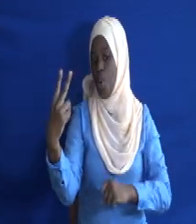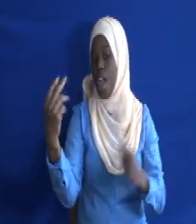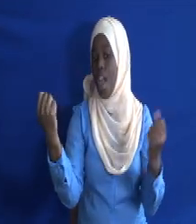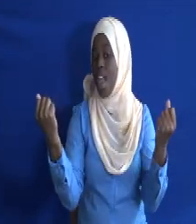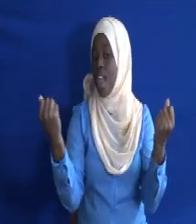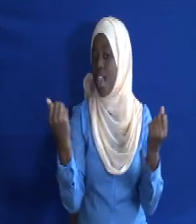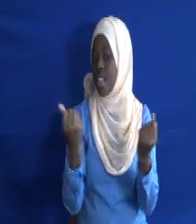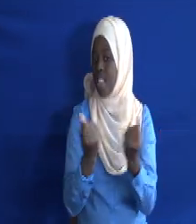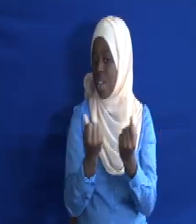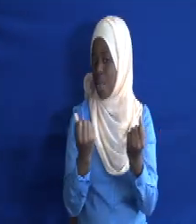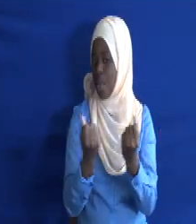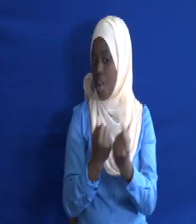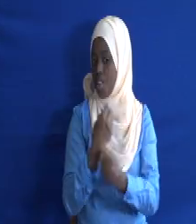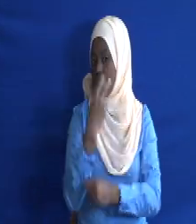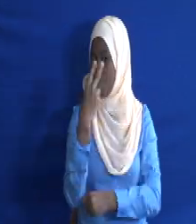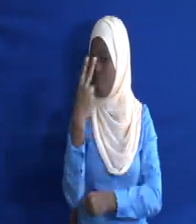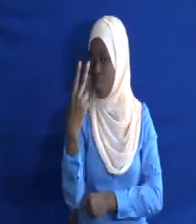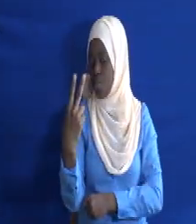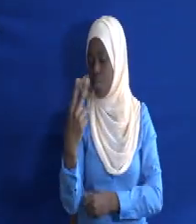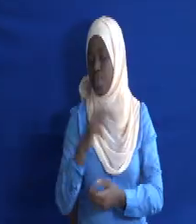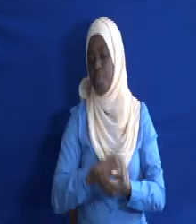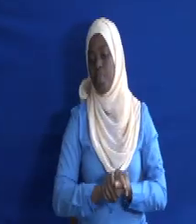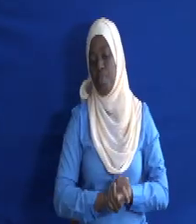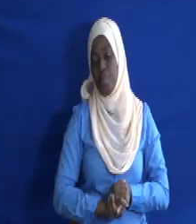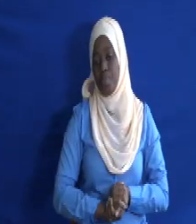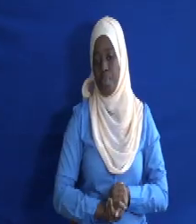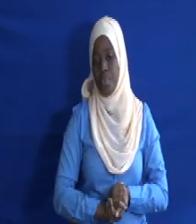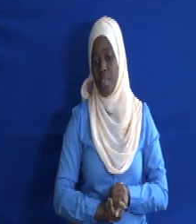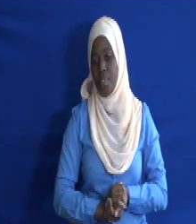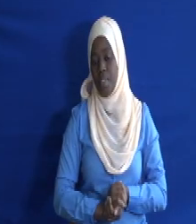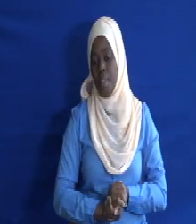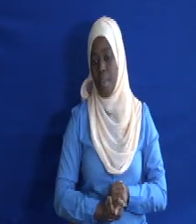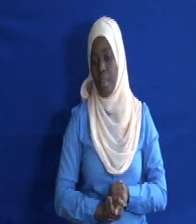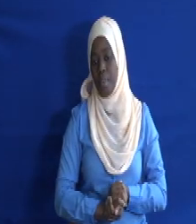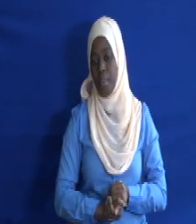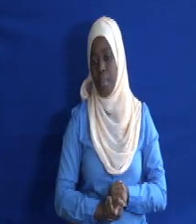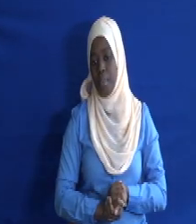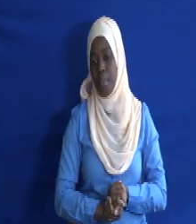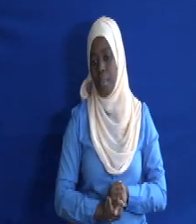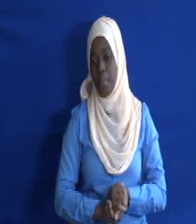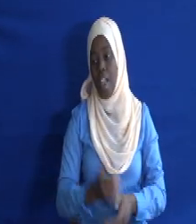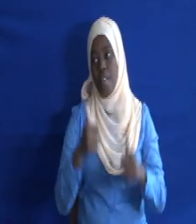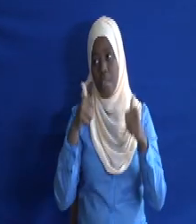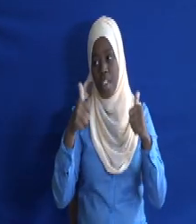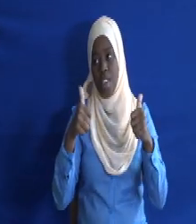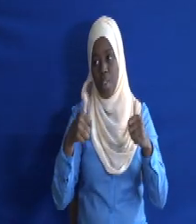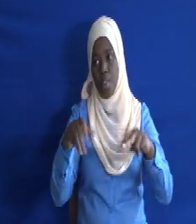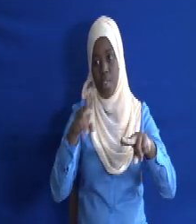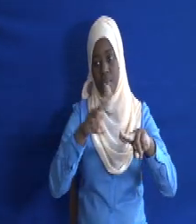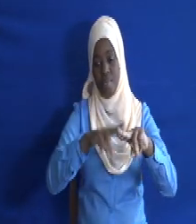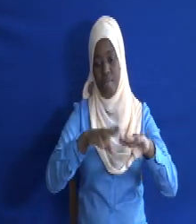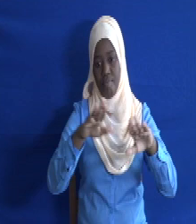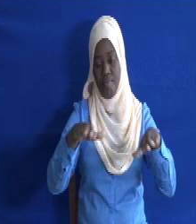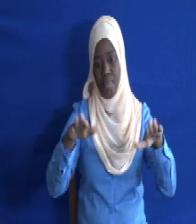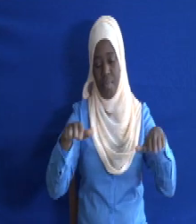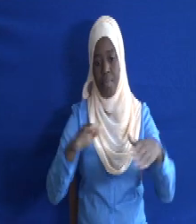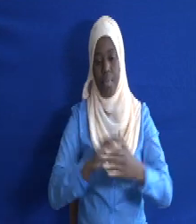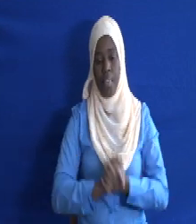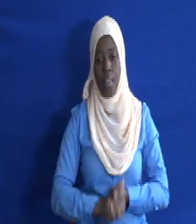times 2 is equal to 4. Very good. Sit down. Sit down. Sit down,